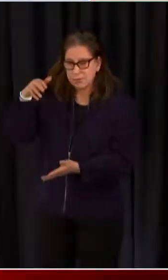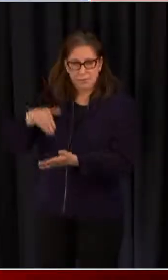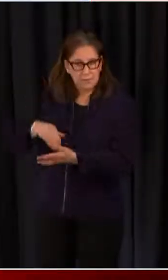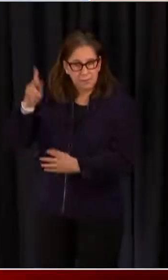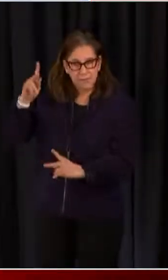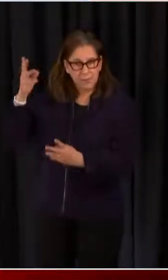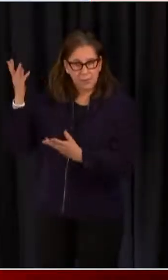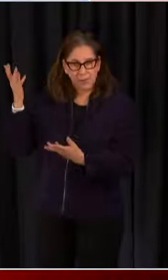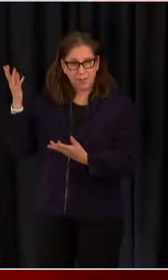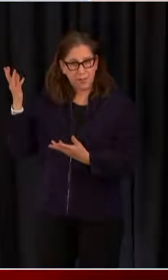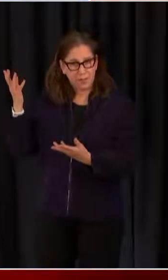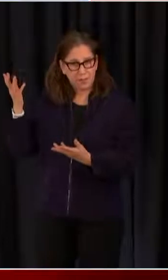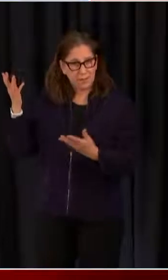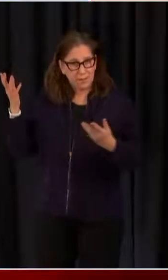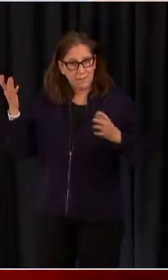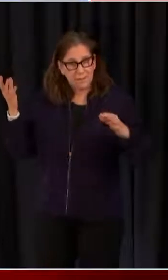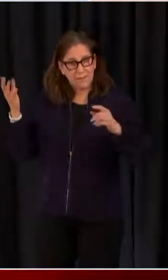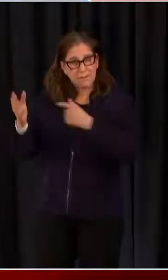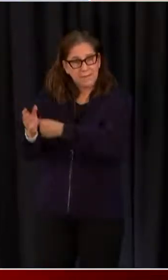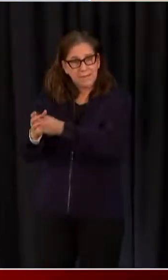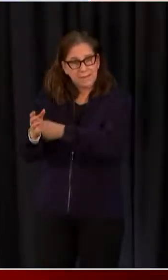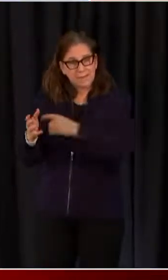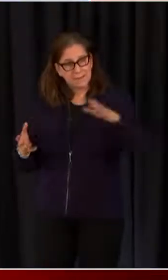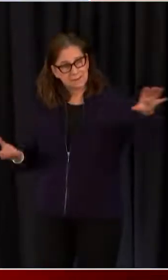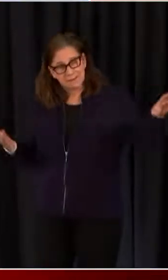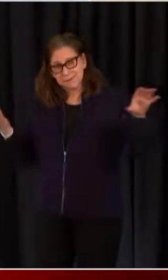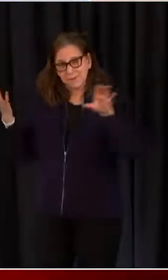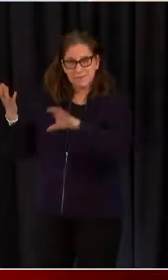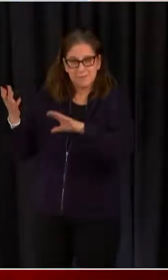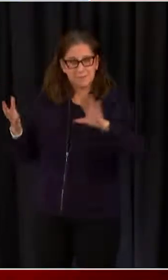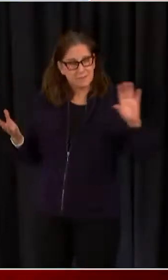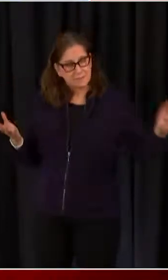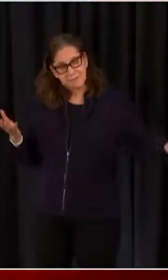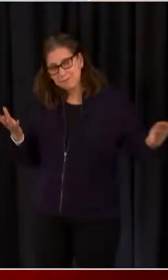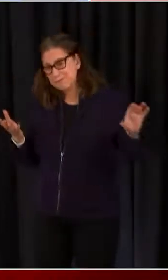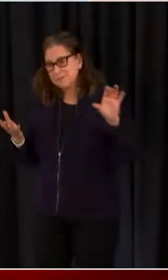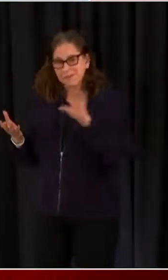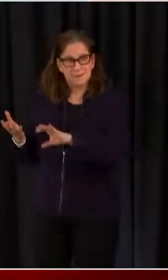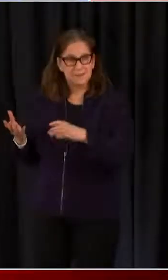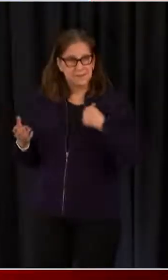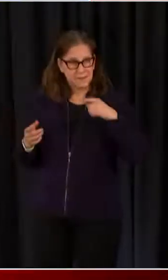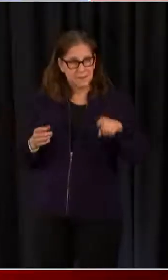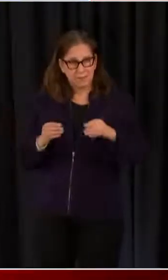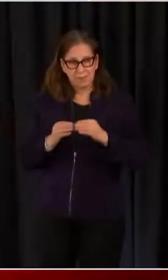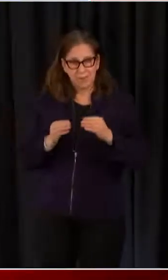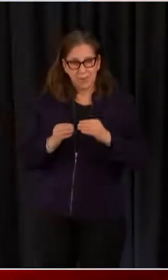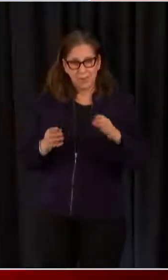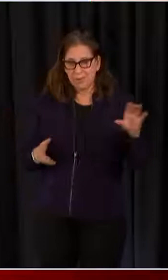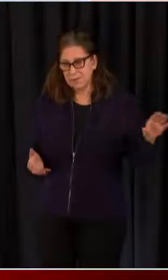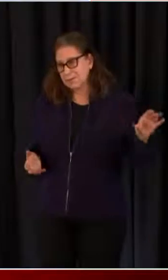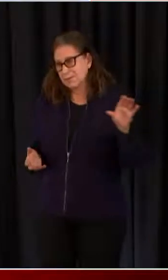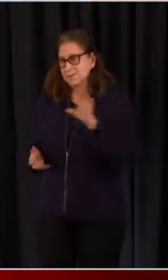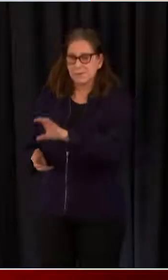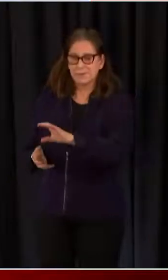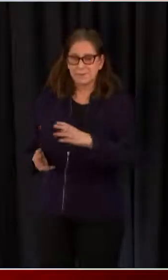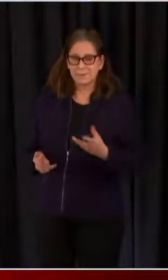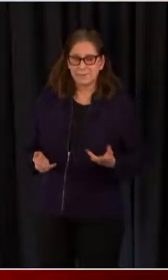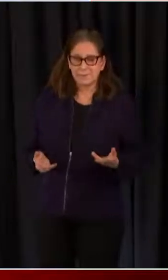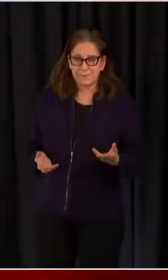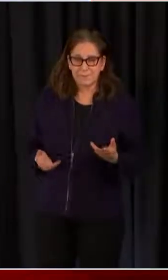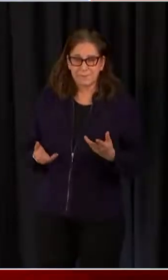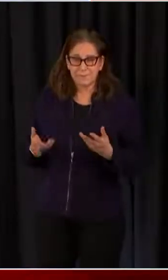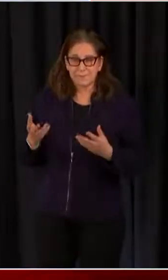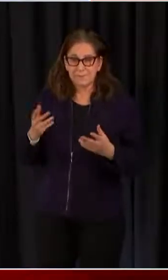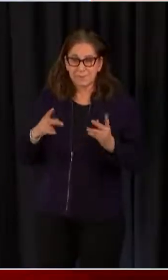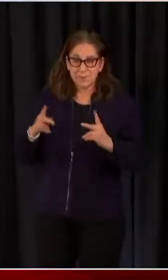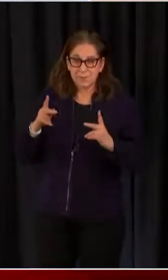Biden administration from the District of Columbia. We're very clear on our need to have more vaccines. We believe that more people in communities